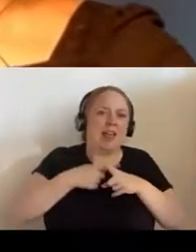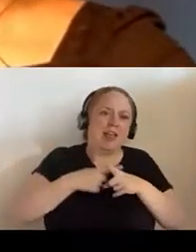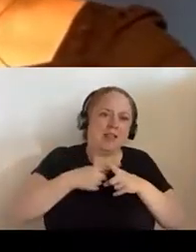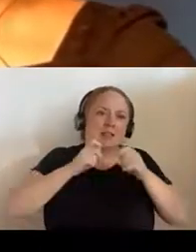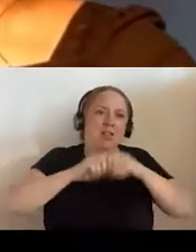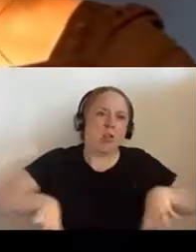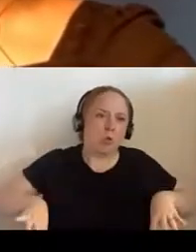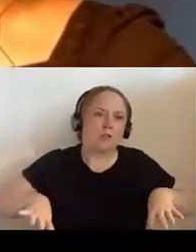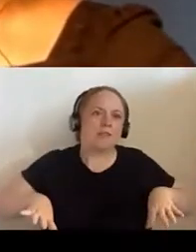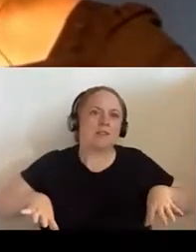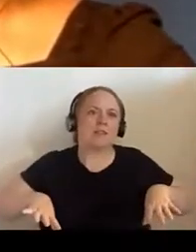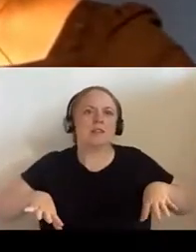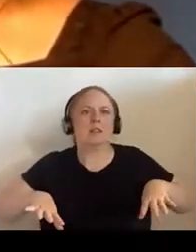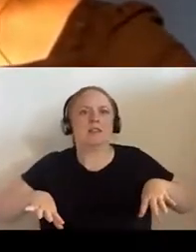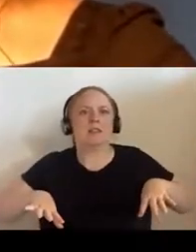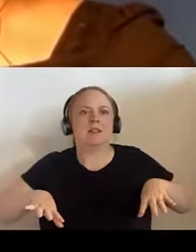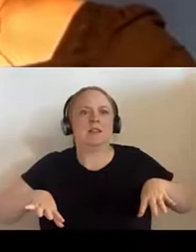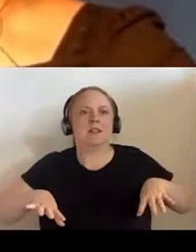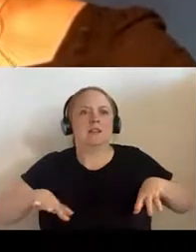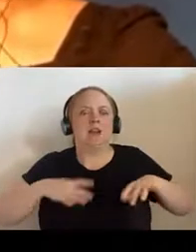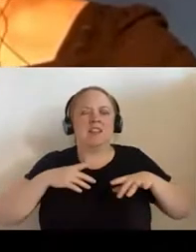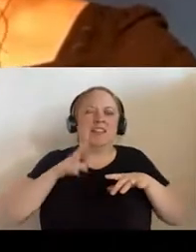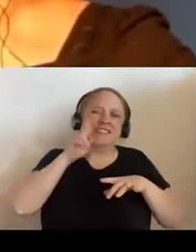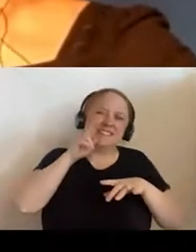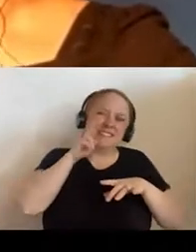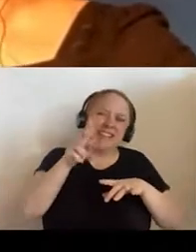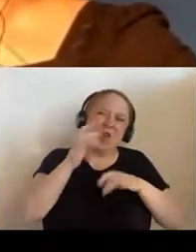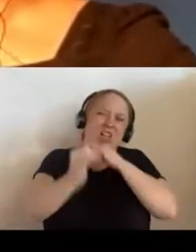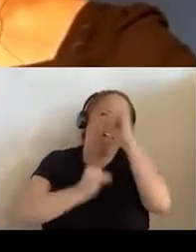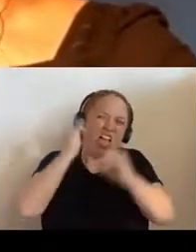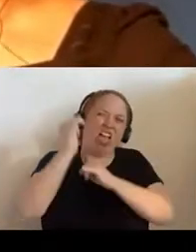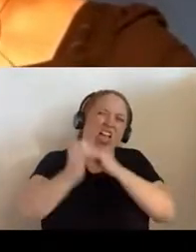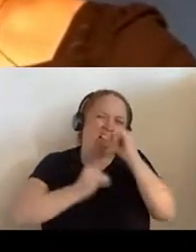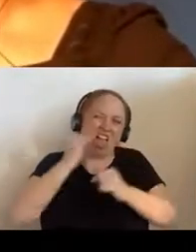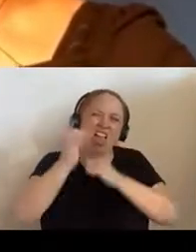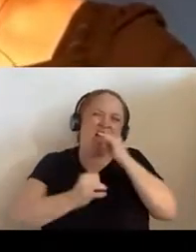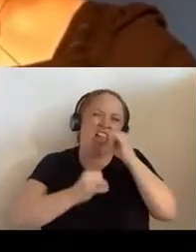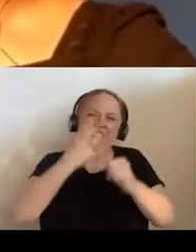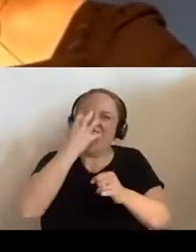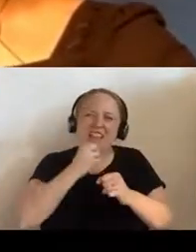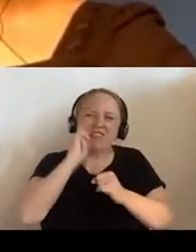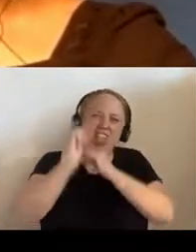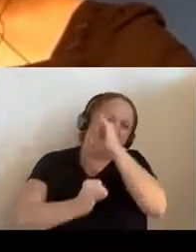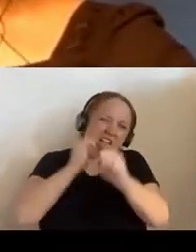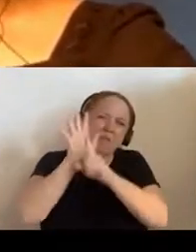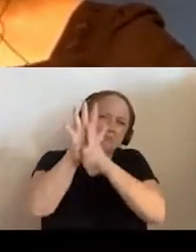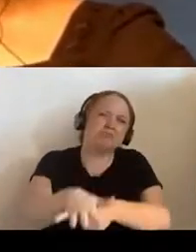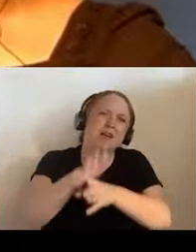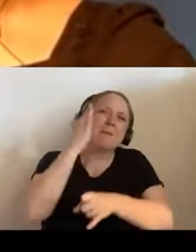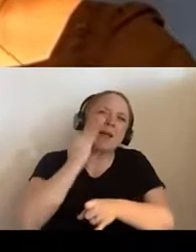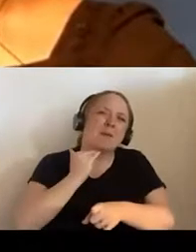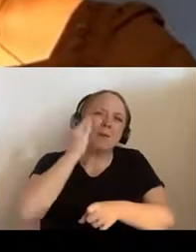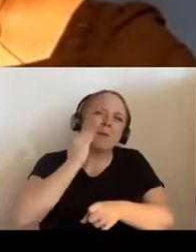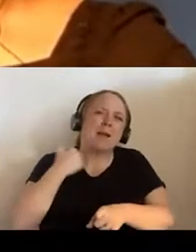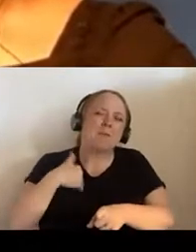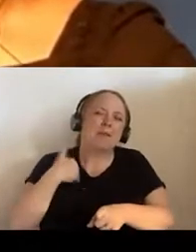and seeing all the vitriol and all the hate that comes up against Black players and Black people, it makes you shrink away